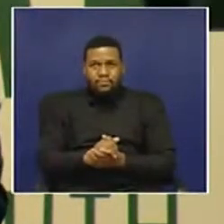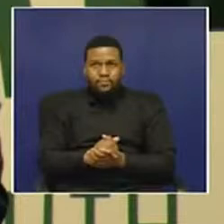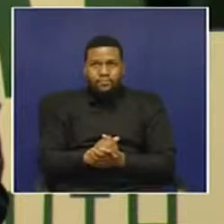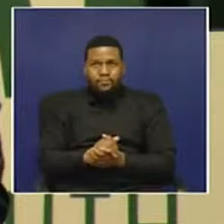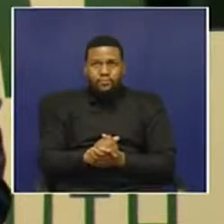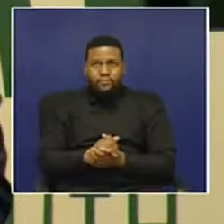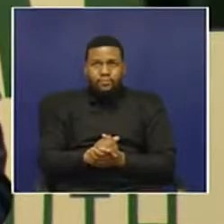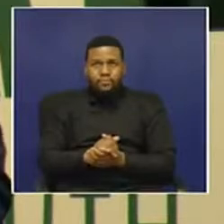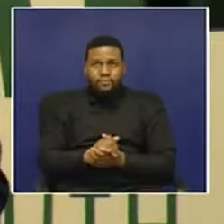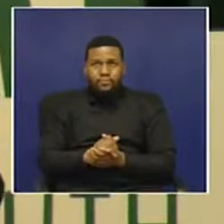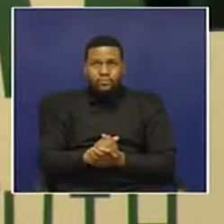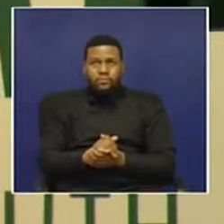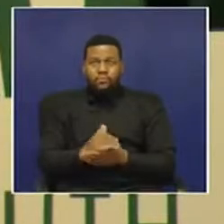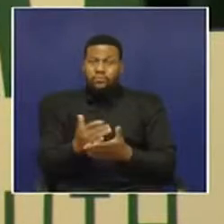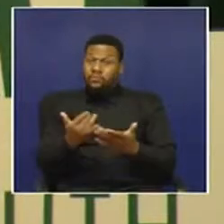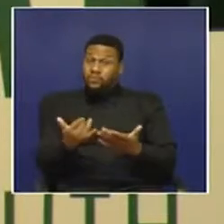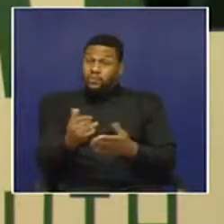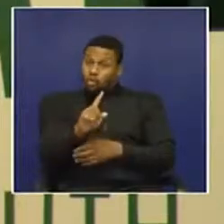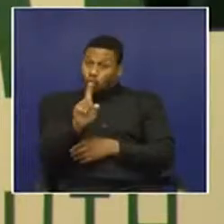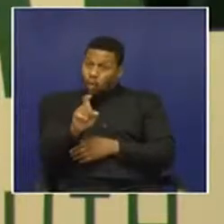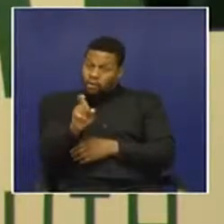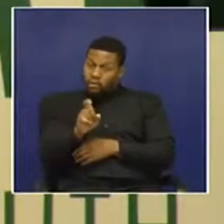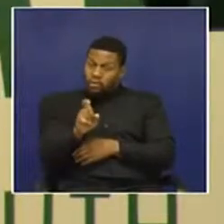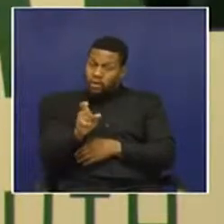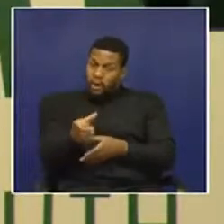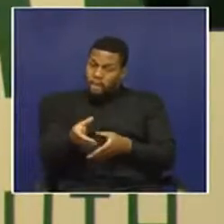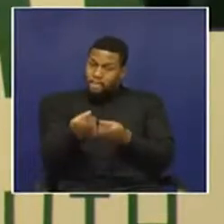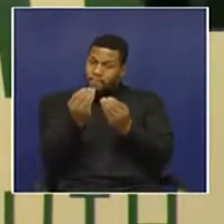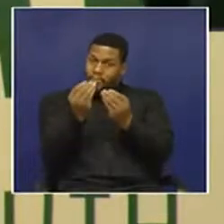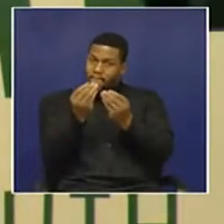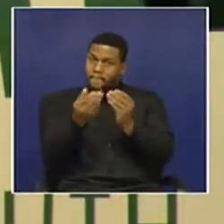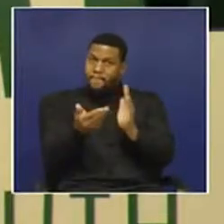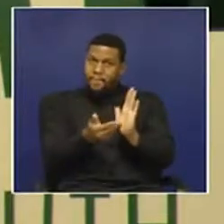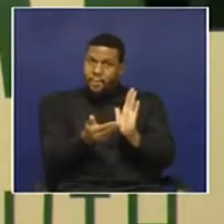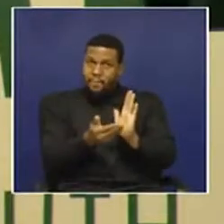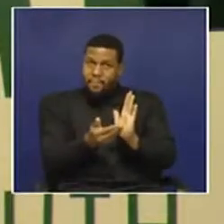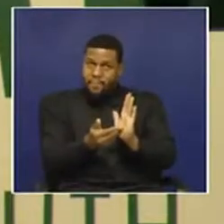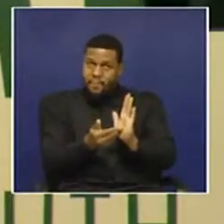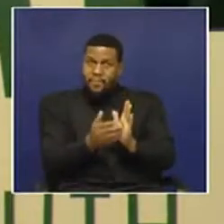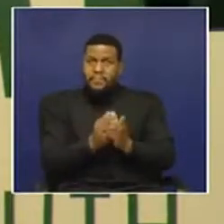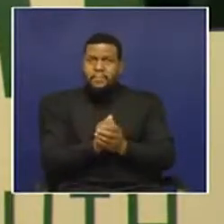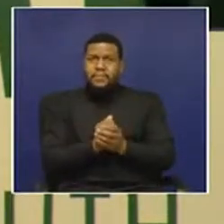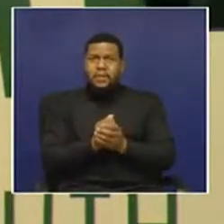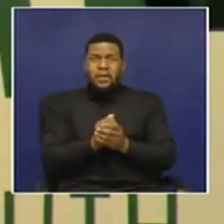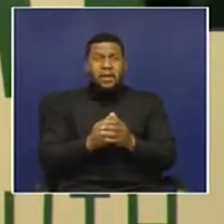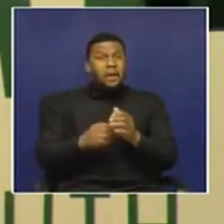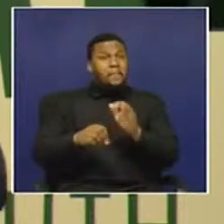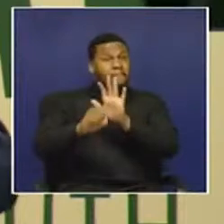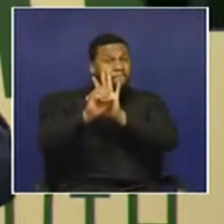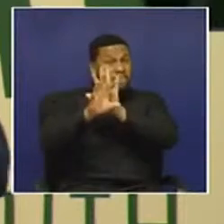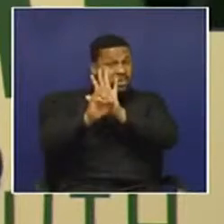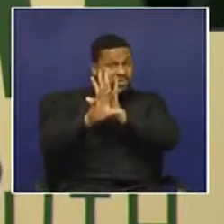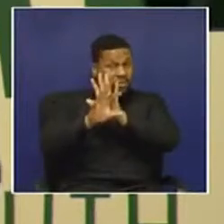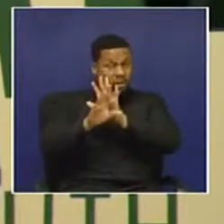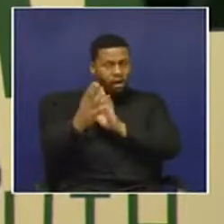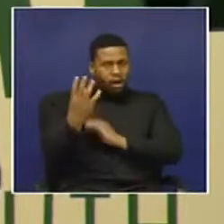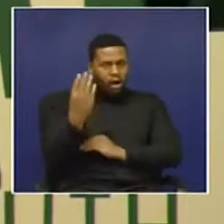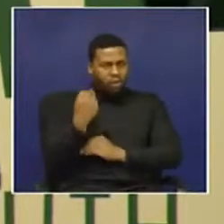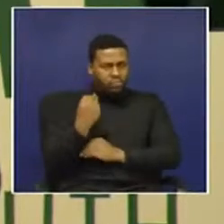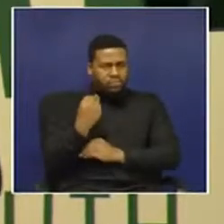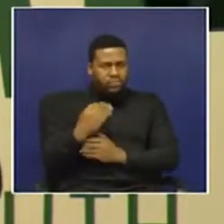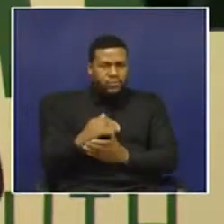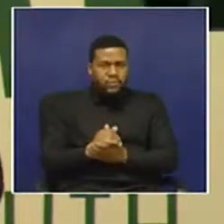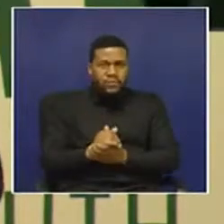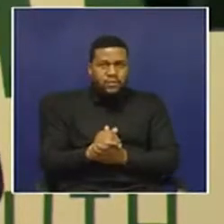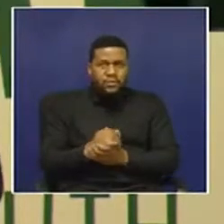A quick question arises, and people was also asked this question in the media, about what about the